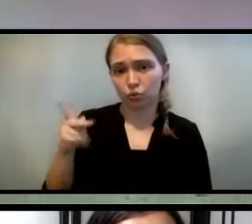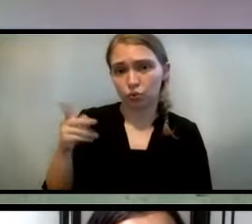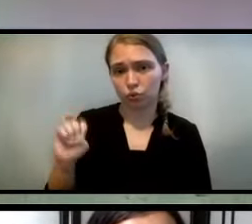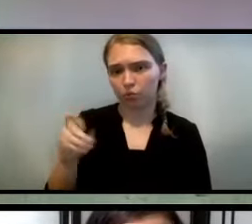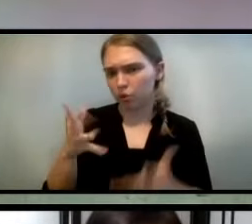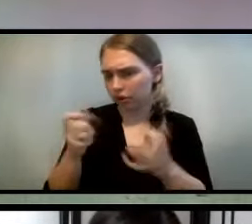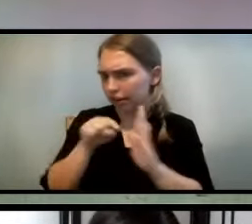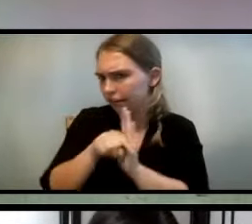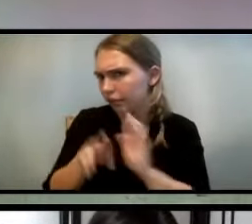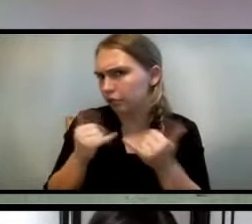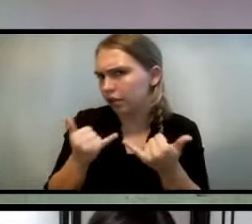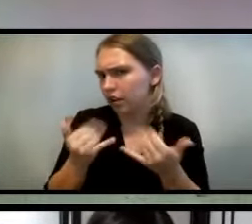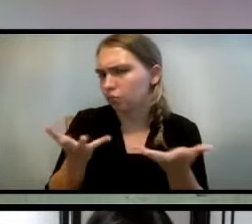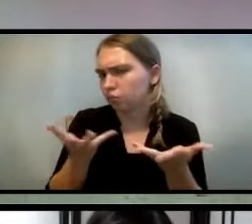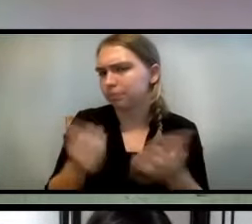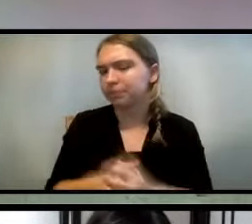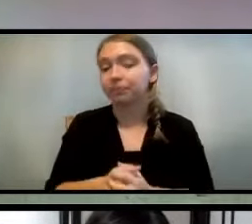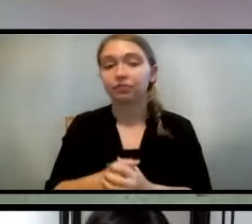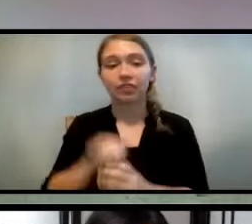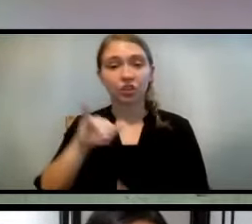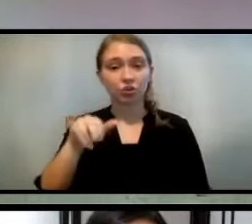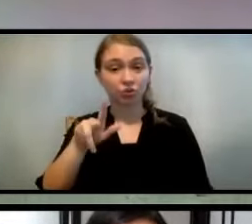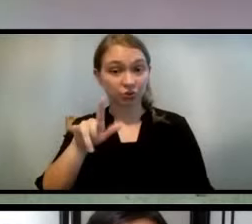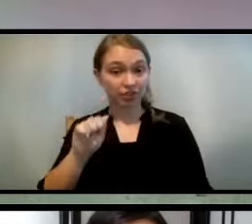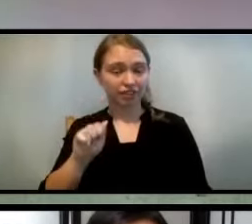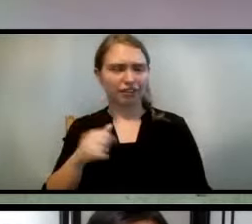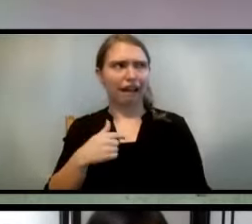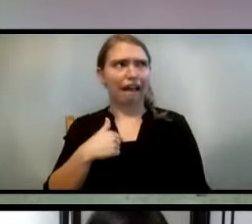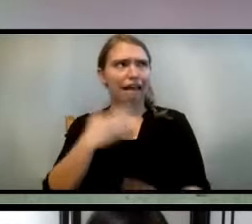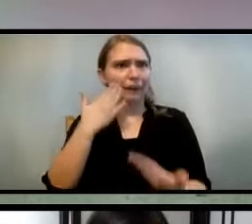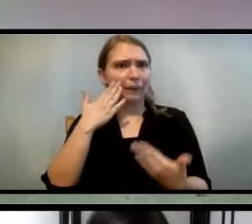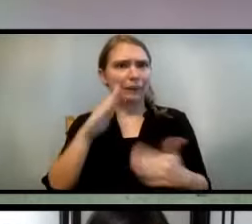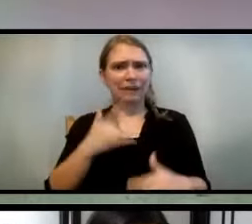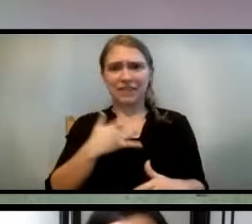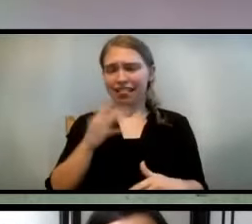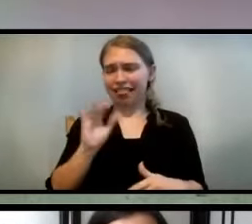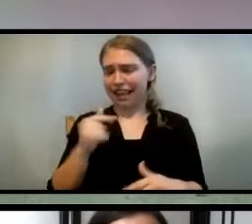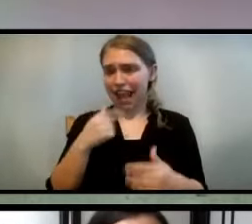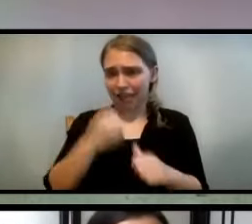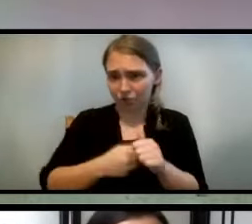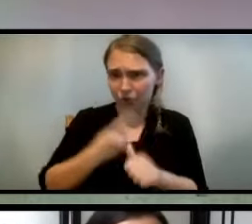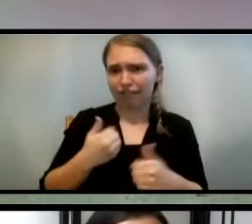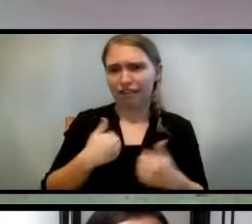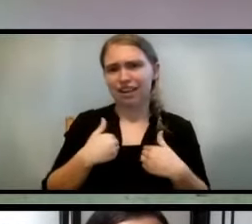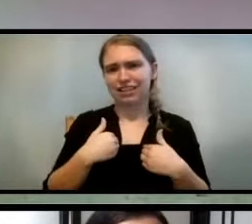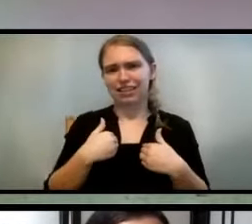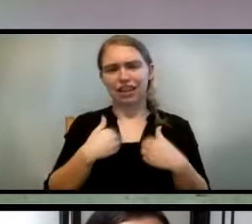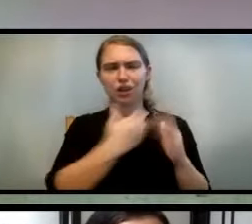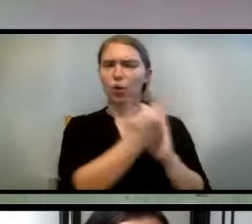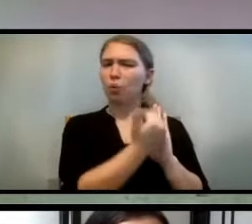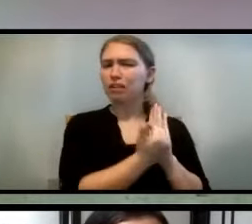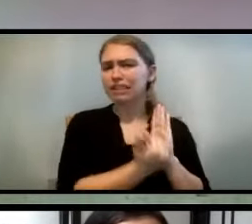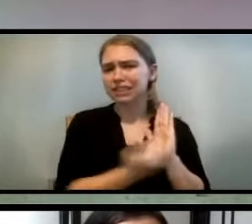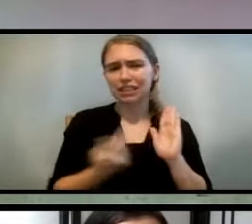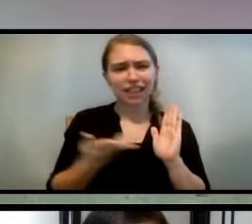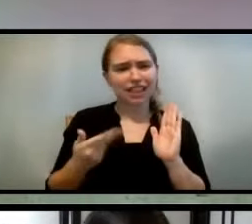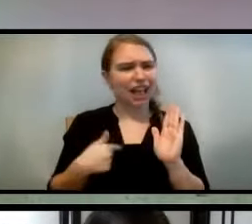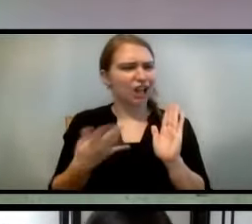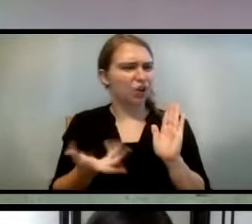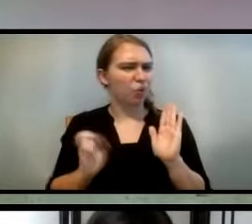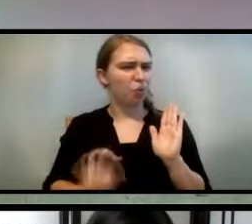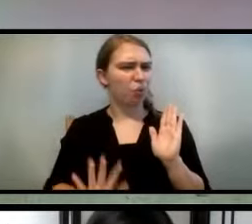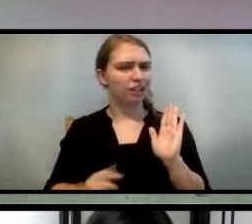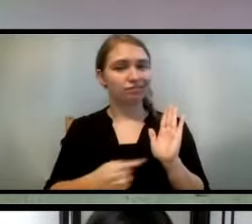Julia? I don't know. I feel like everybody always has the sort of like, oh, here's a list of things I don't want. And